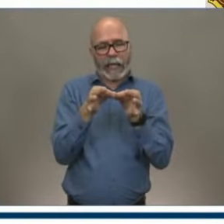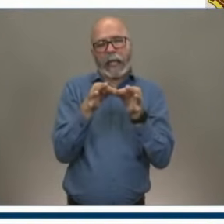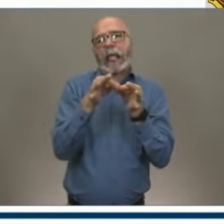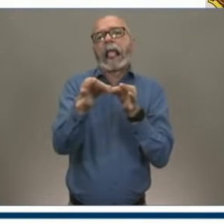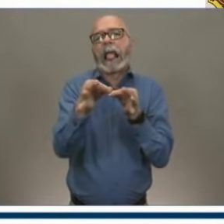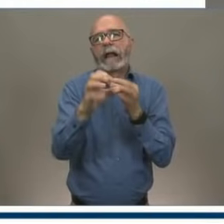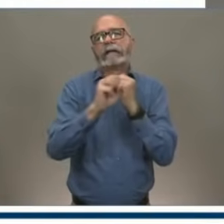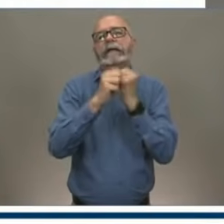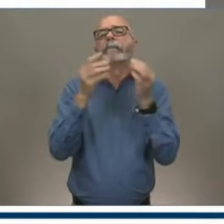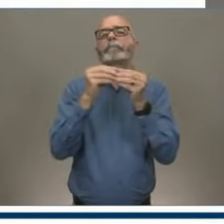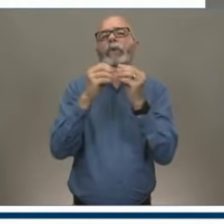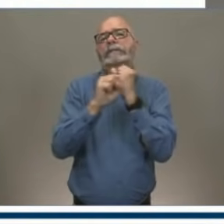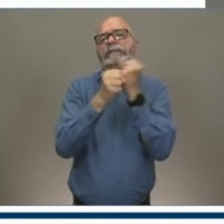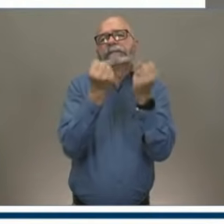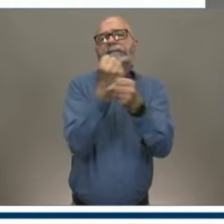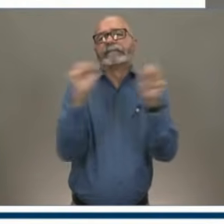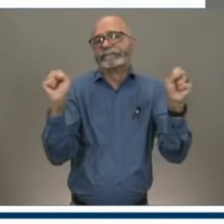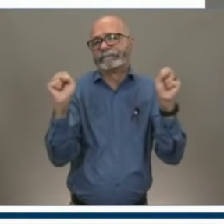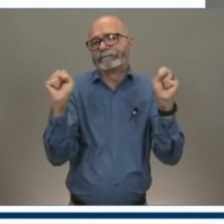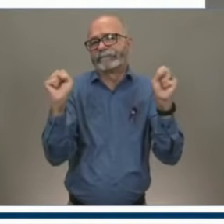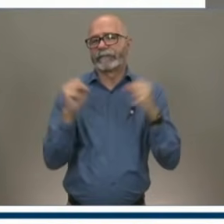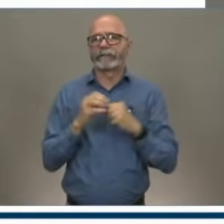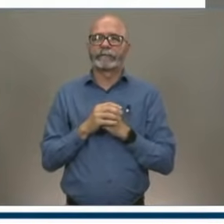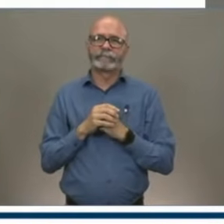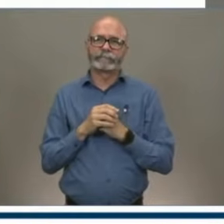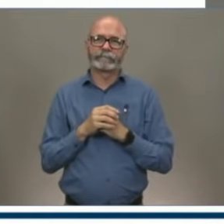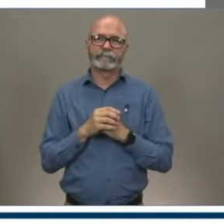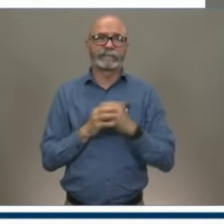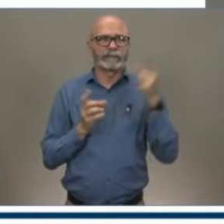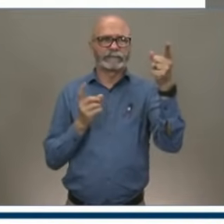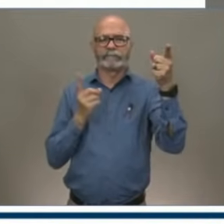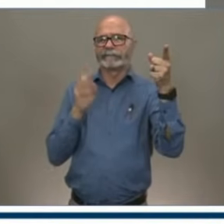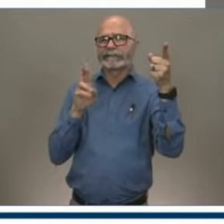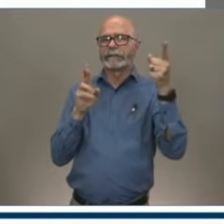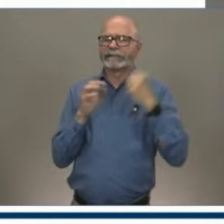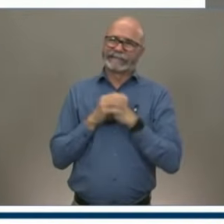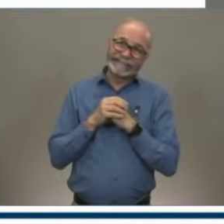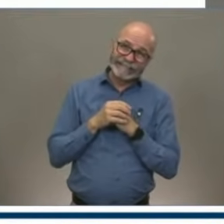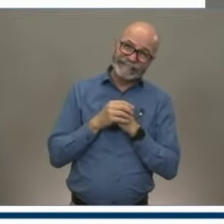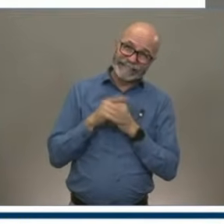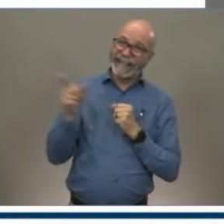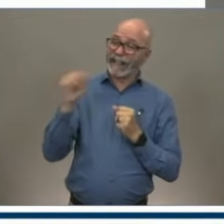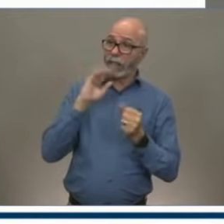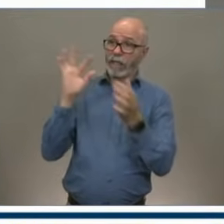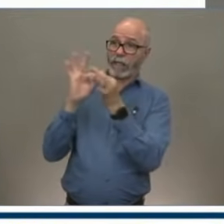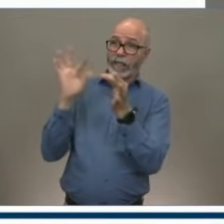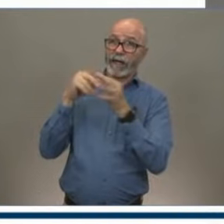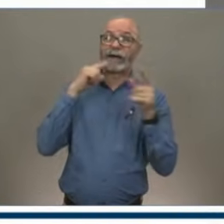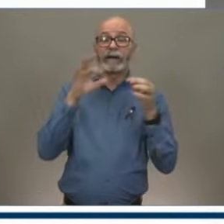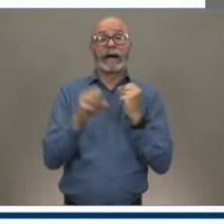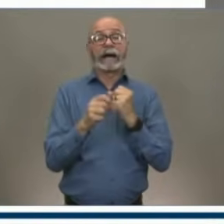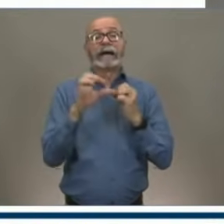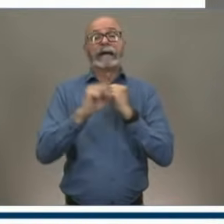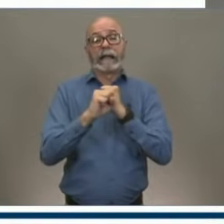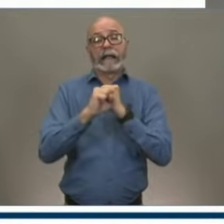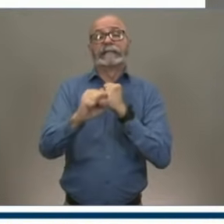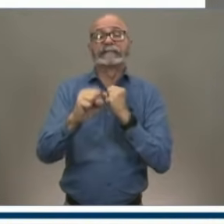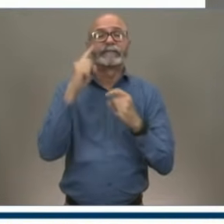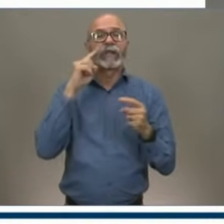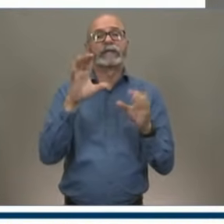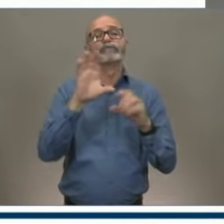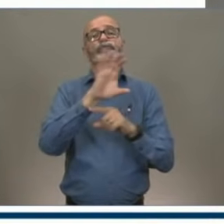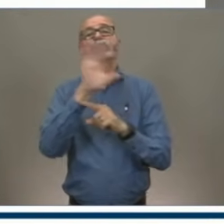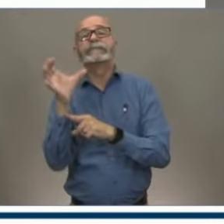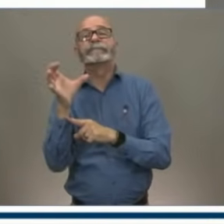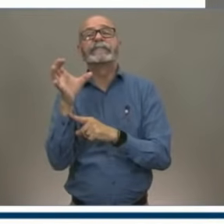I mean, the discussion around extending the Christmas break, that has been discussed at the Department of Education. At this